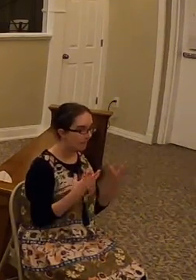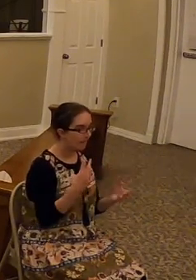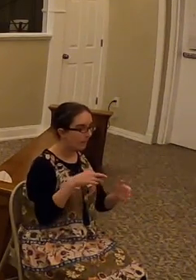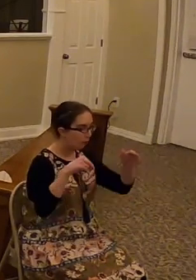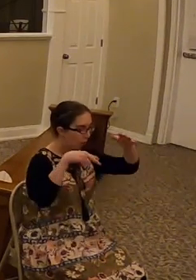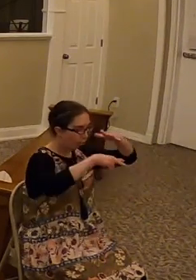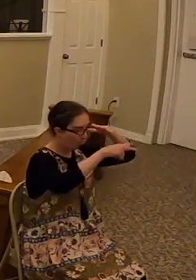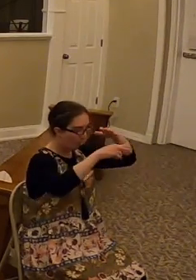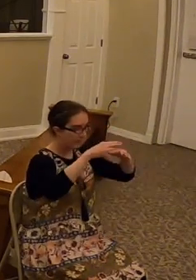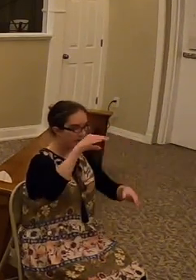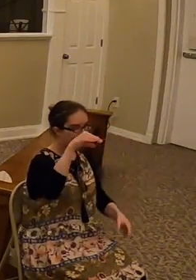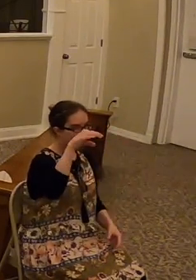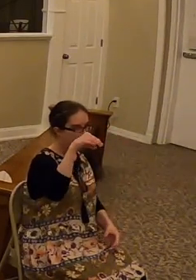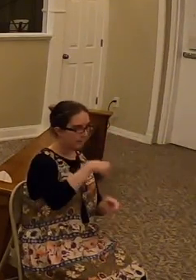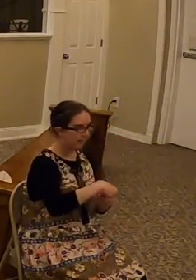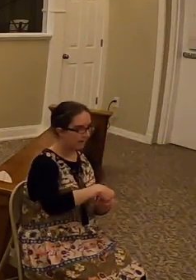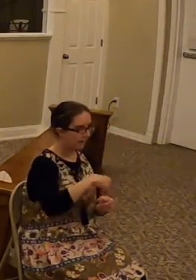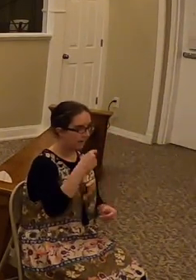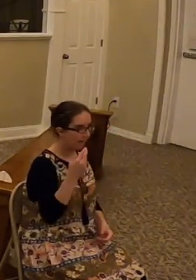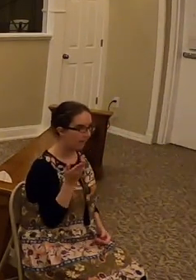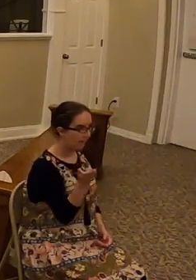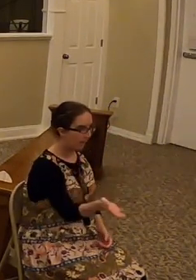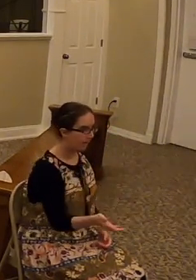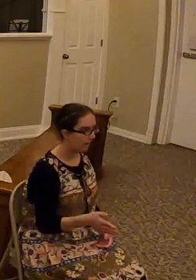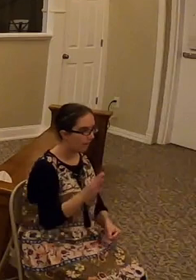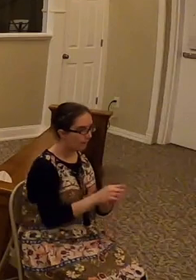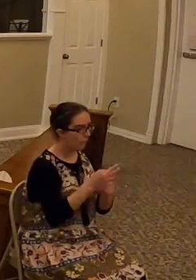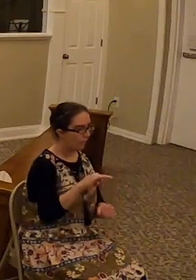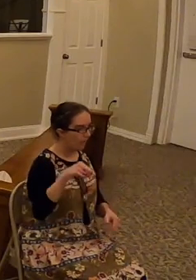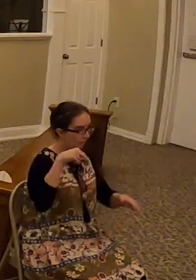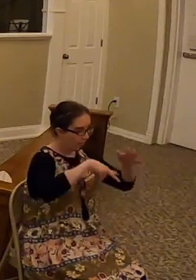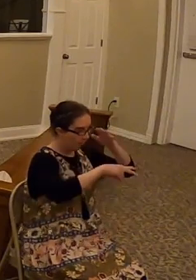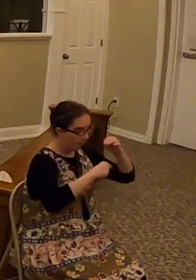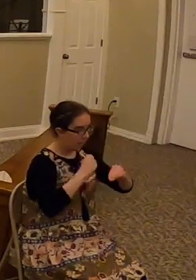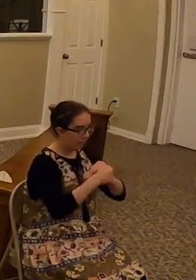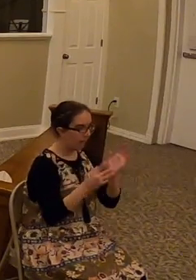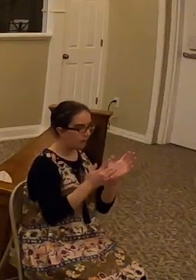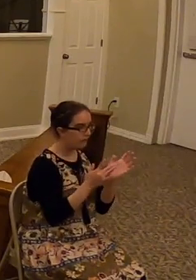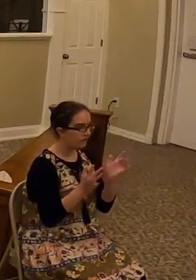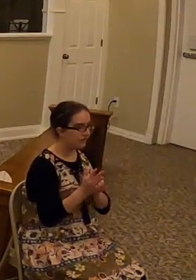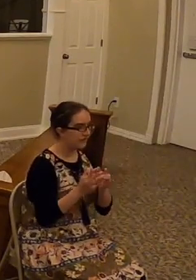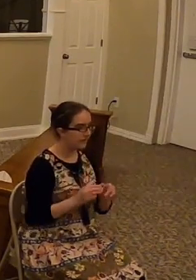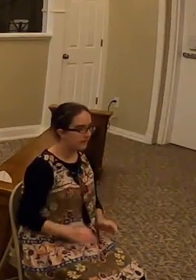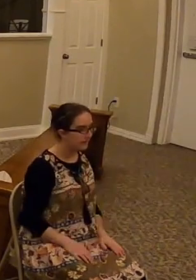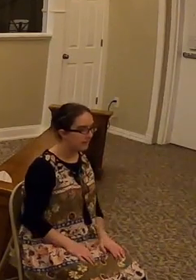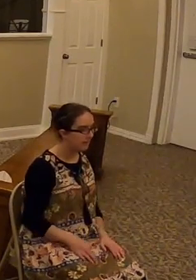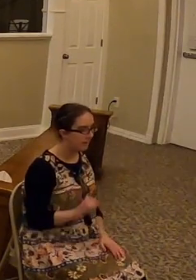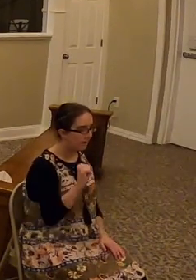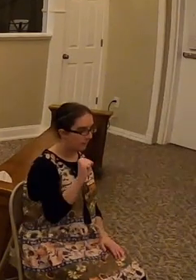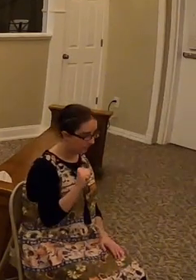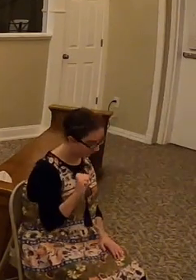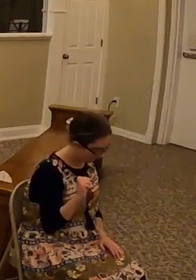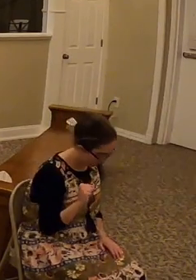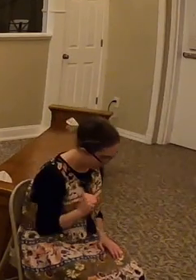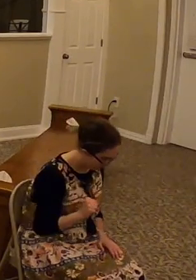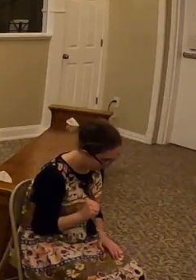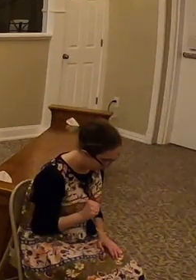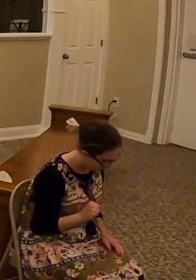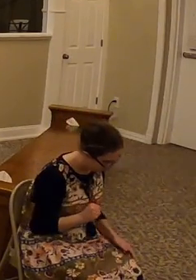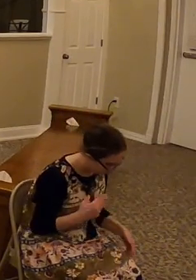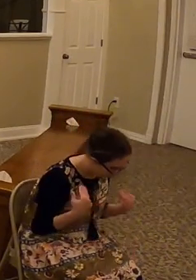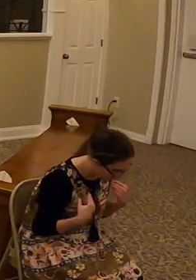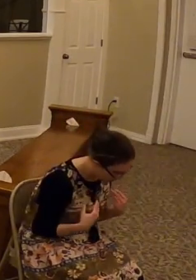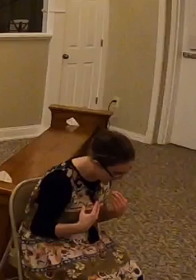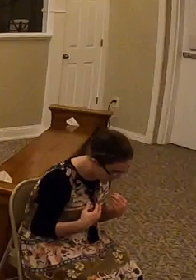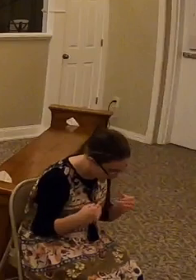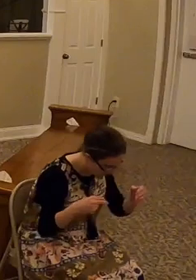of prophecy in there. Yes, sir. Right. Uh-huh. It's full of prophecy concerning Jesus. Amen. Isaiah has